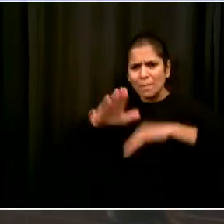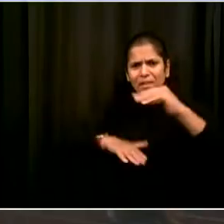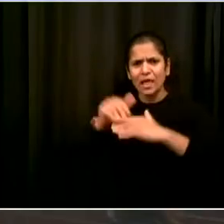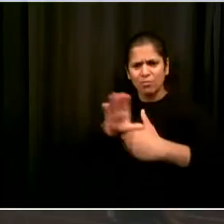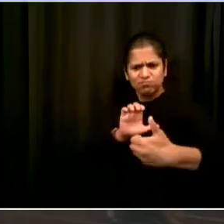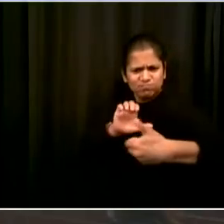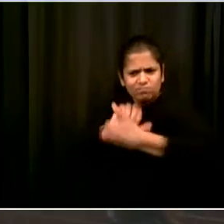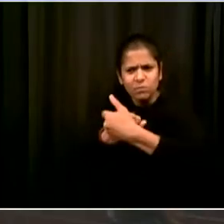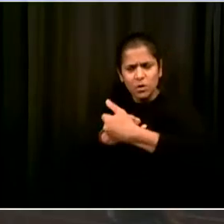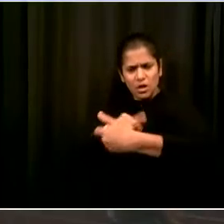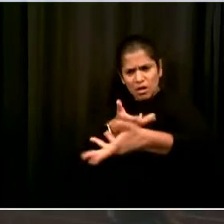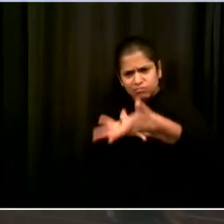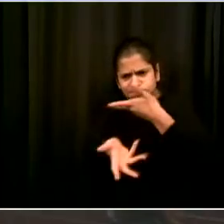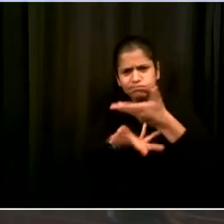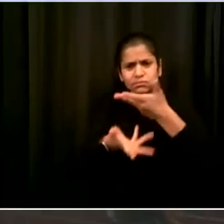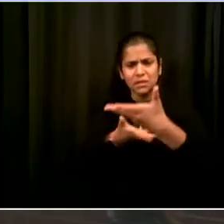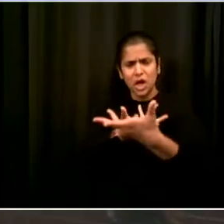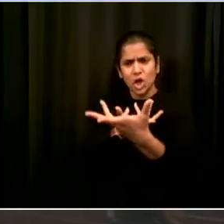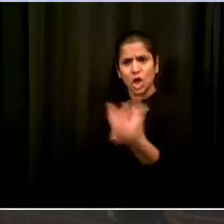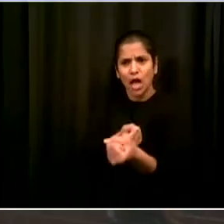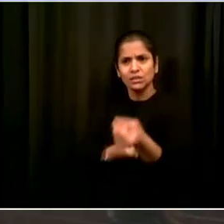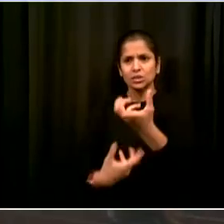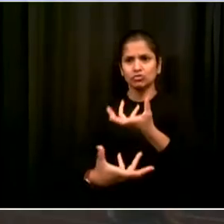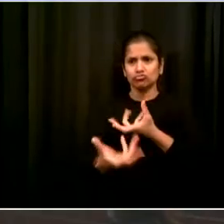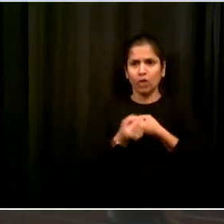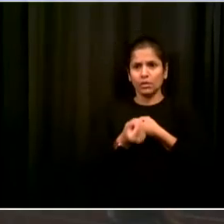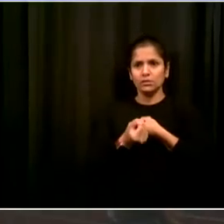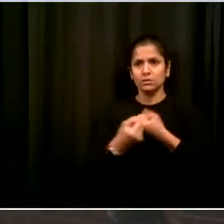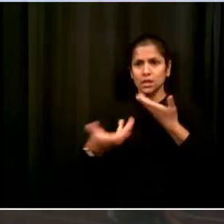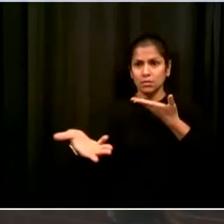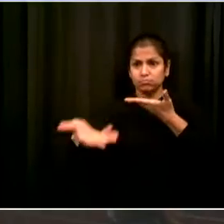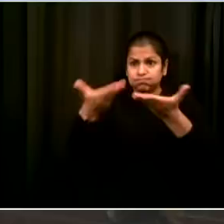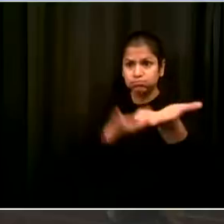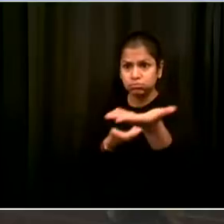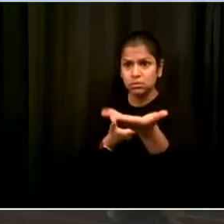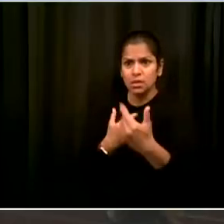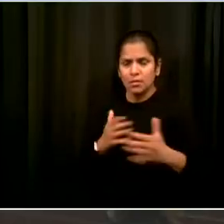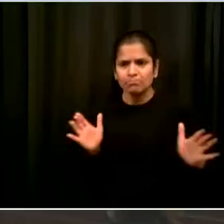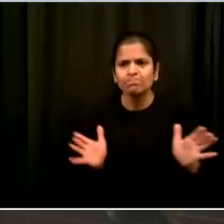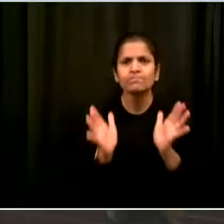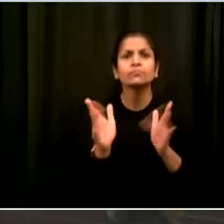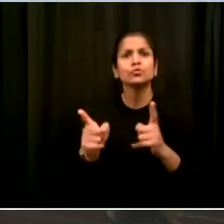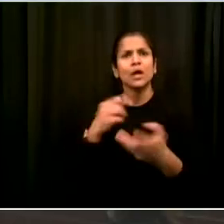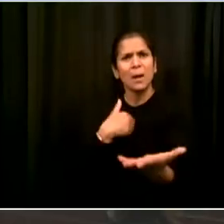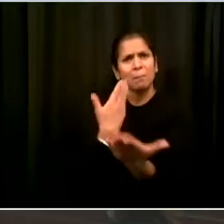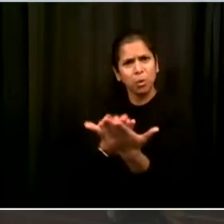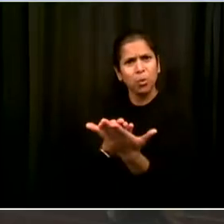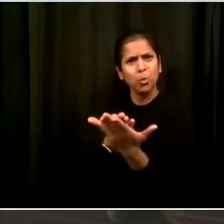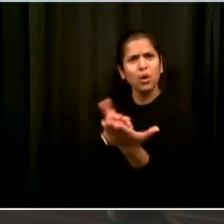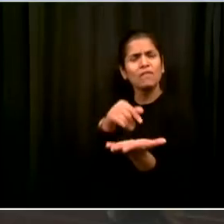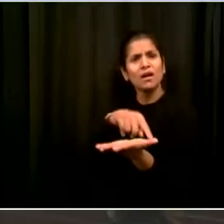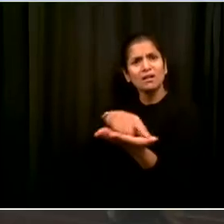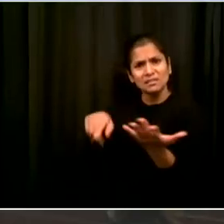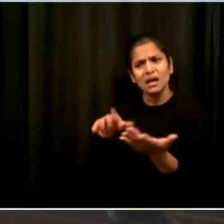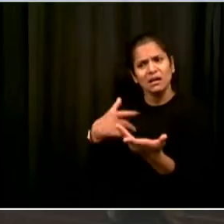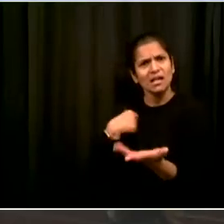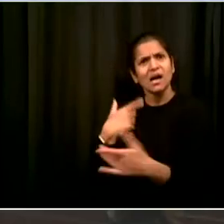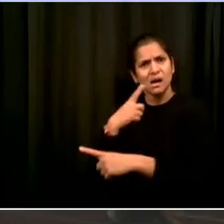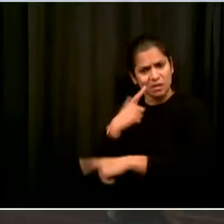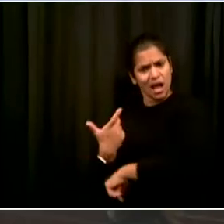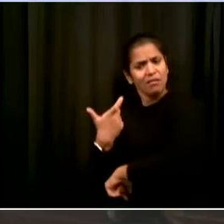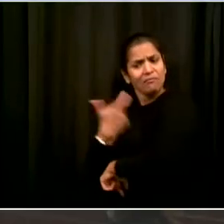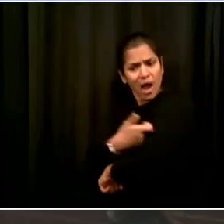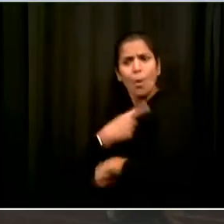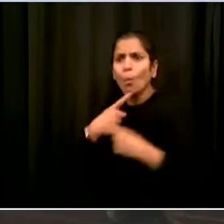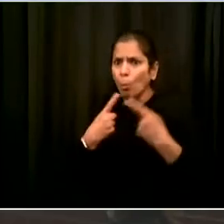it works, why it's real, why they can believe in it. We're going to focus on the places where the need is greatest, not just in terms of the neighborhoods, but also in